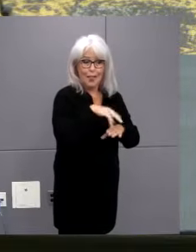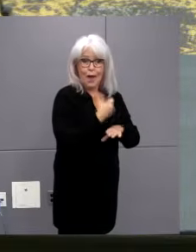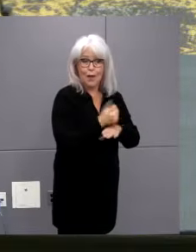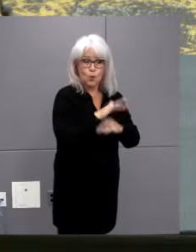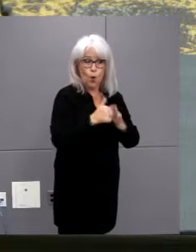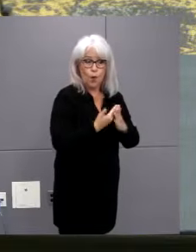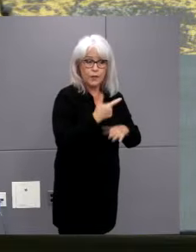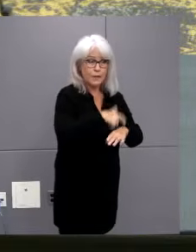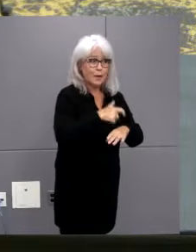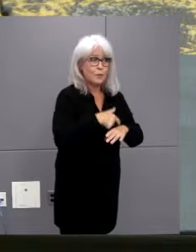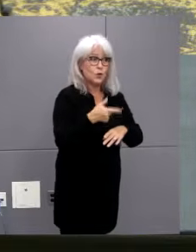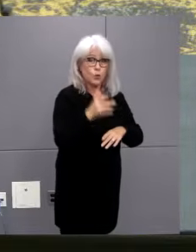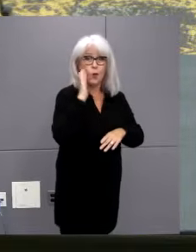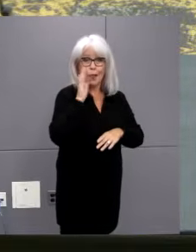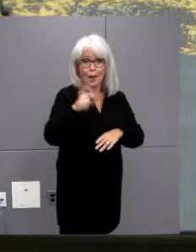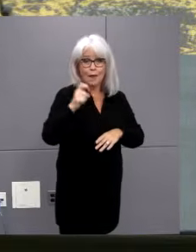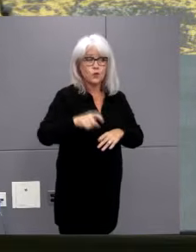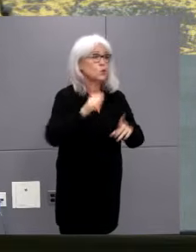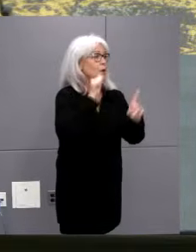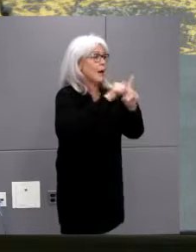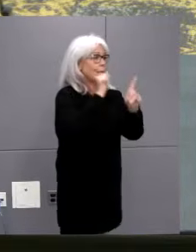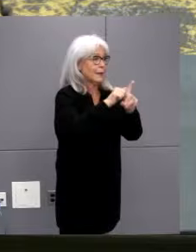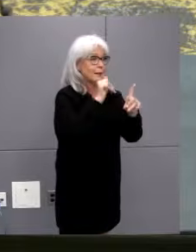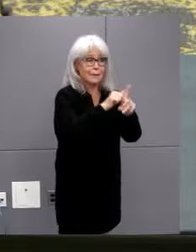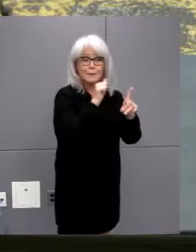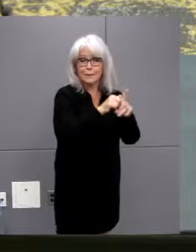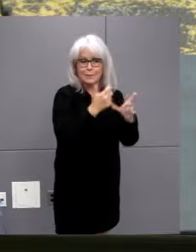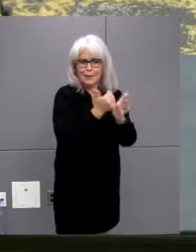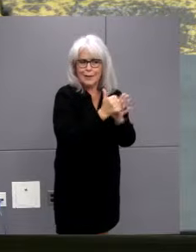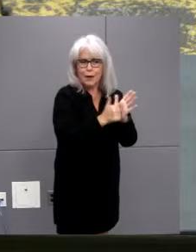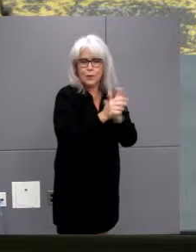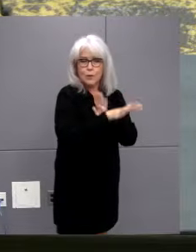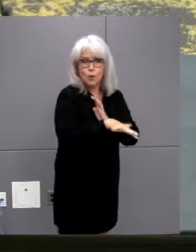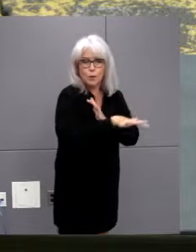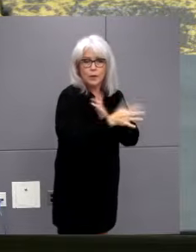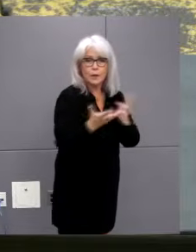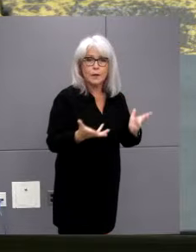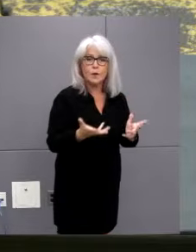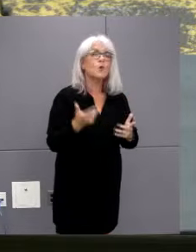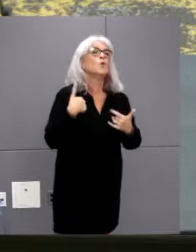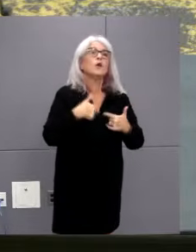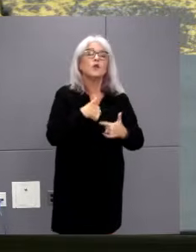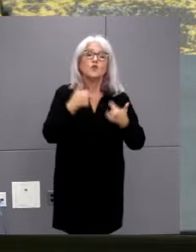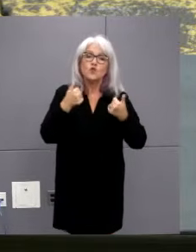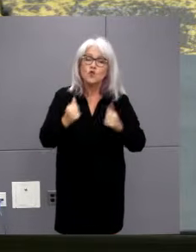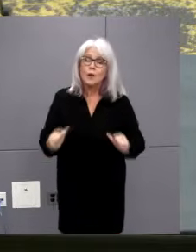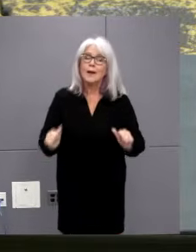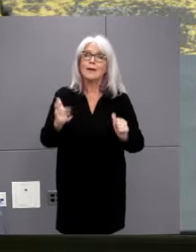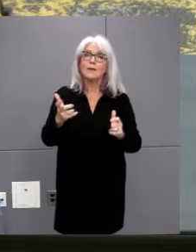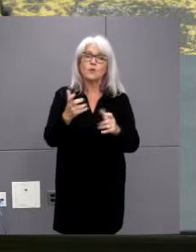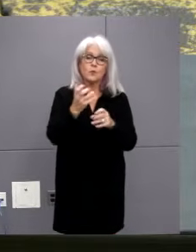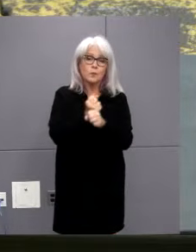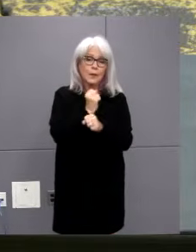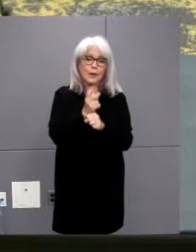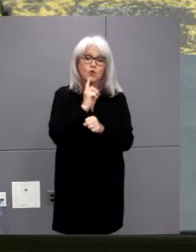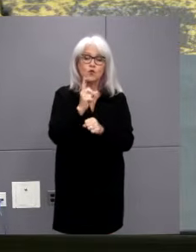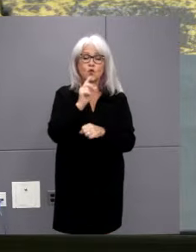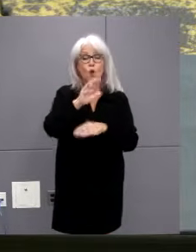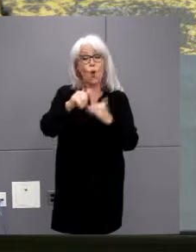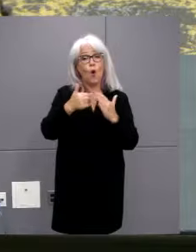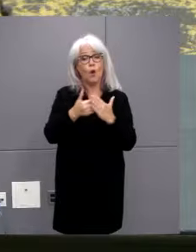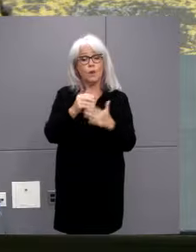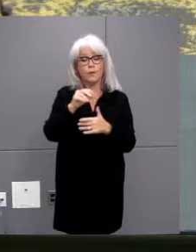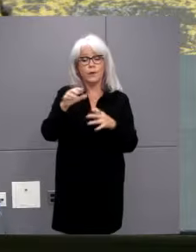come to the door, you're gonna have to knock, there's a lock there and Diane will get up, let you in. But we're trying to go to suite access to all those. And